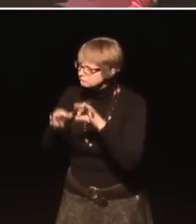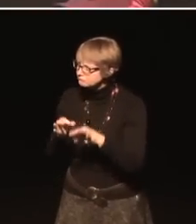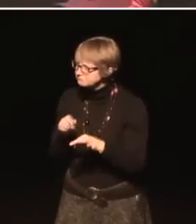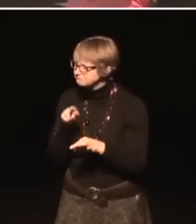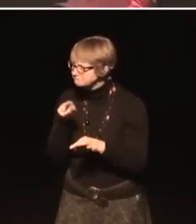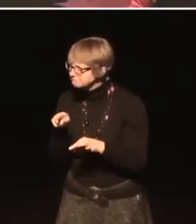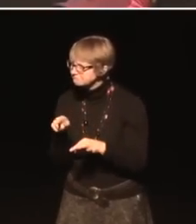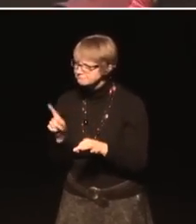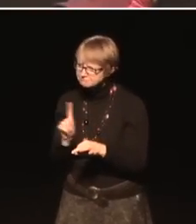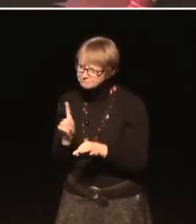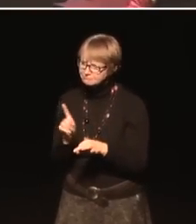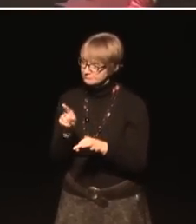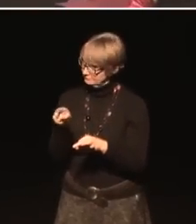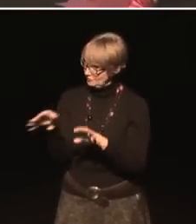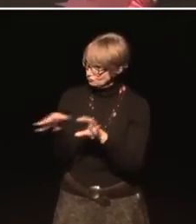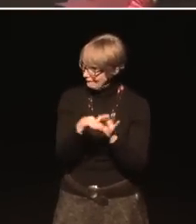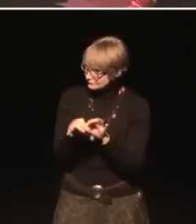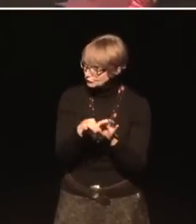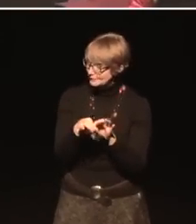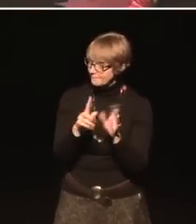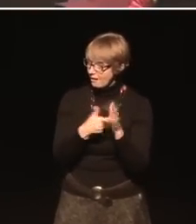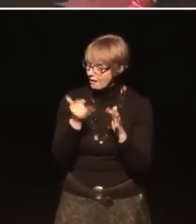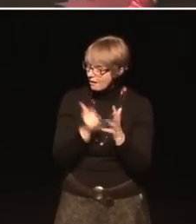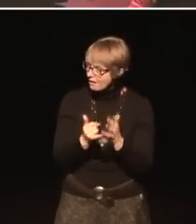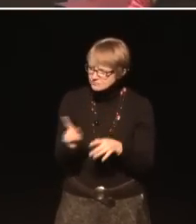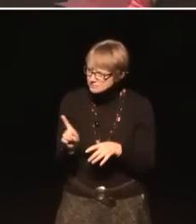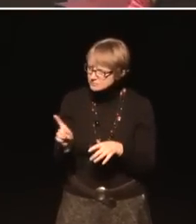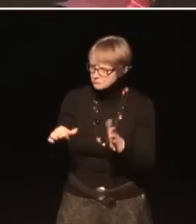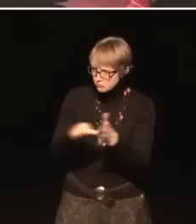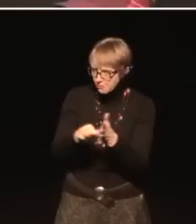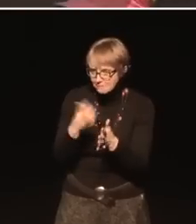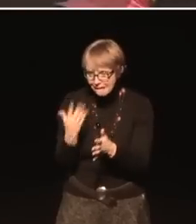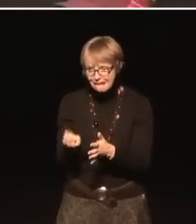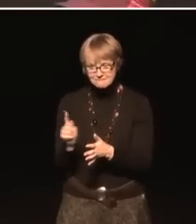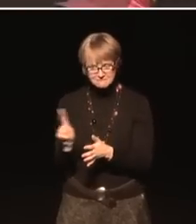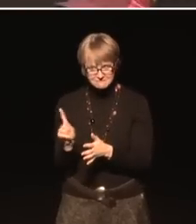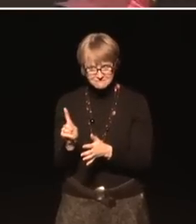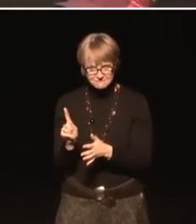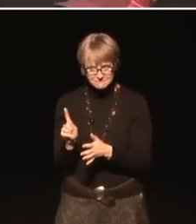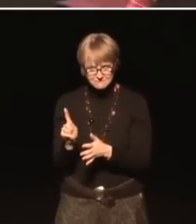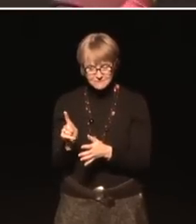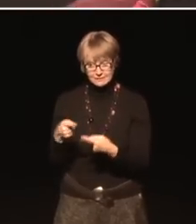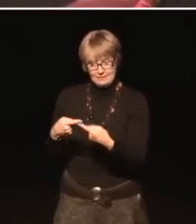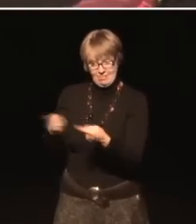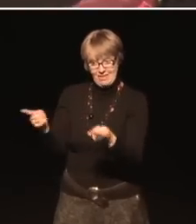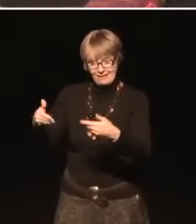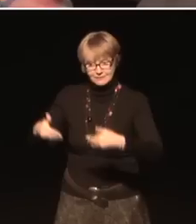the challenges, what are their relationship with the arts, and try and understand that. And those people then go out and advocate for the show. And what's your pitch to those people